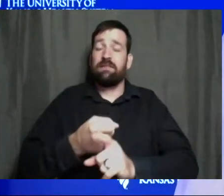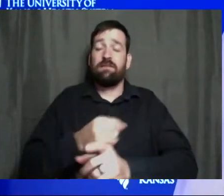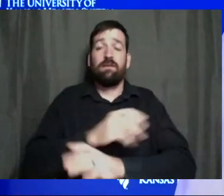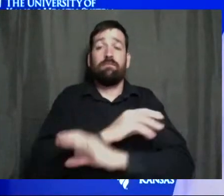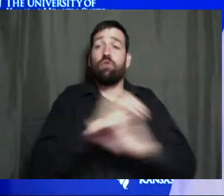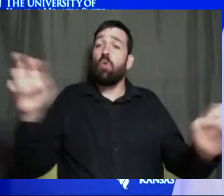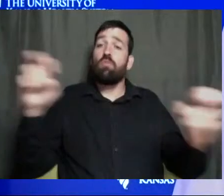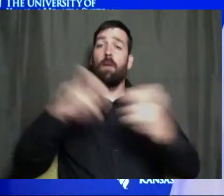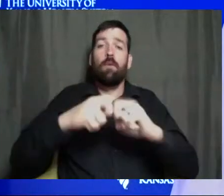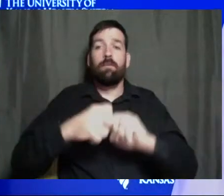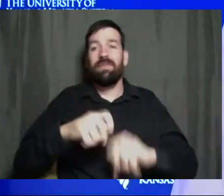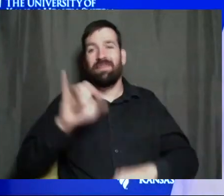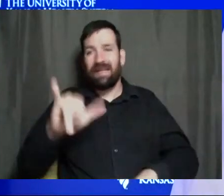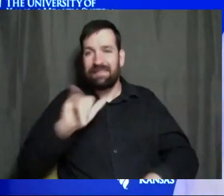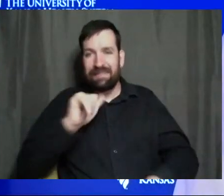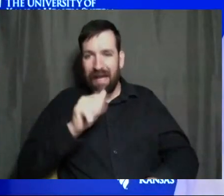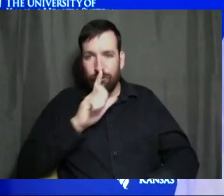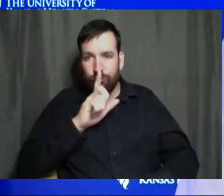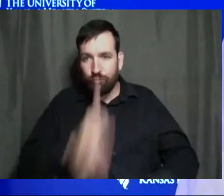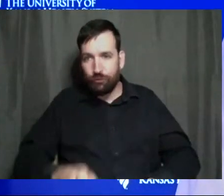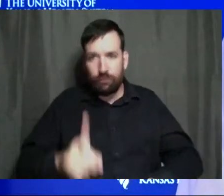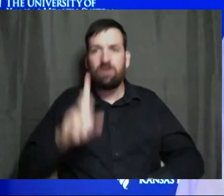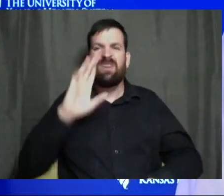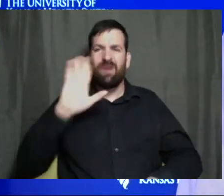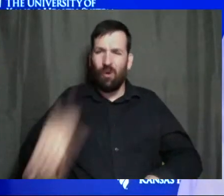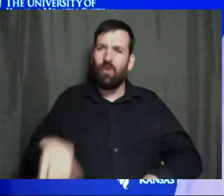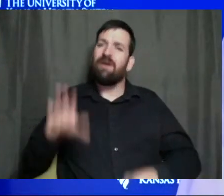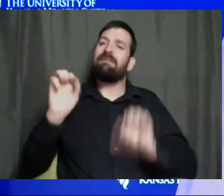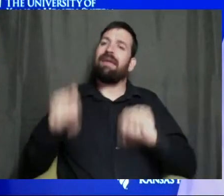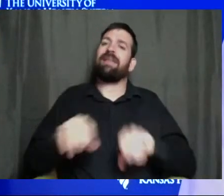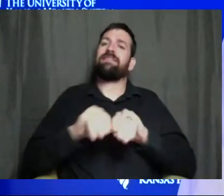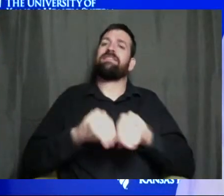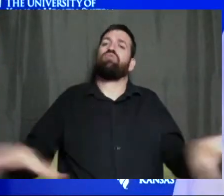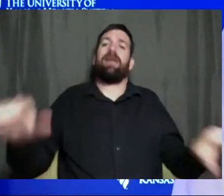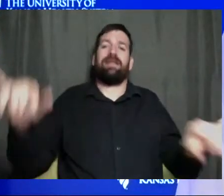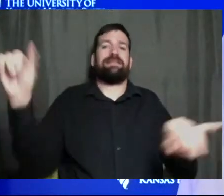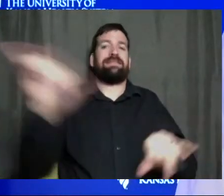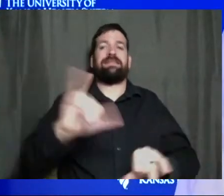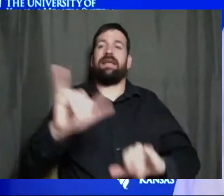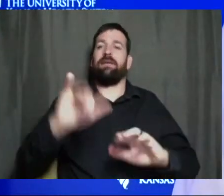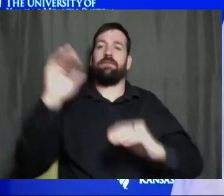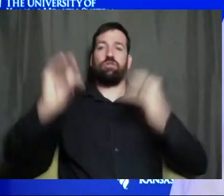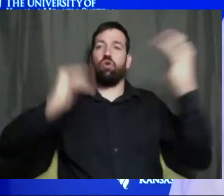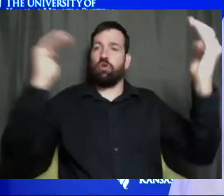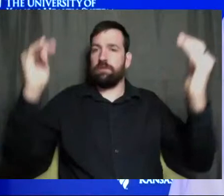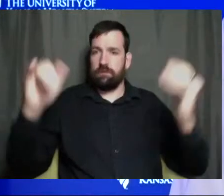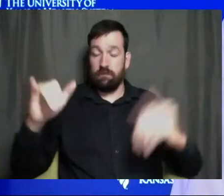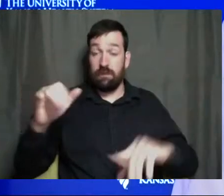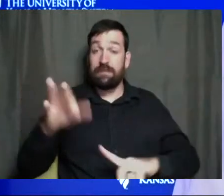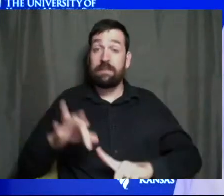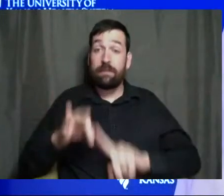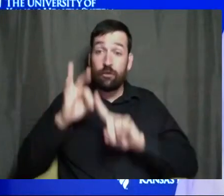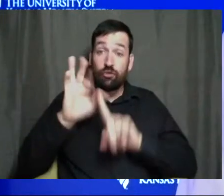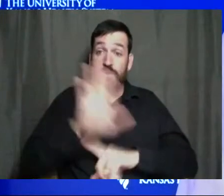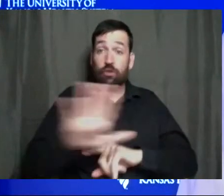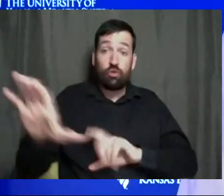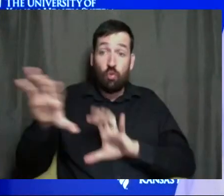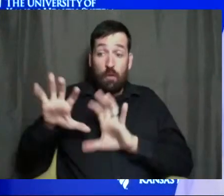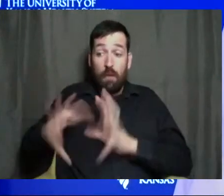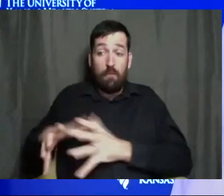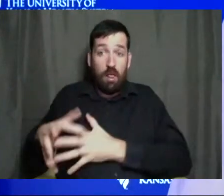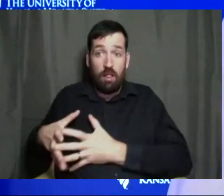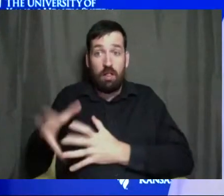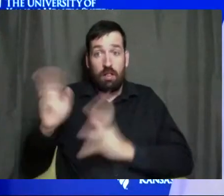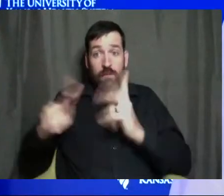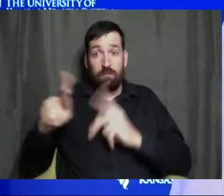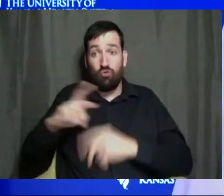is absolutely not true. We know that they can spread it just as much as adults. So it's very important, especially if in your bubble you have people who are at risk of severe